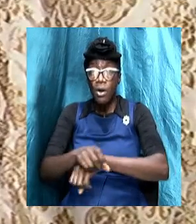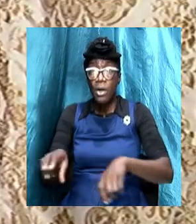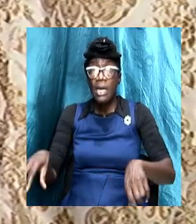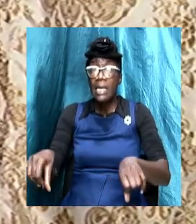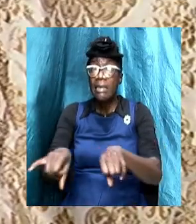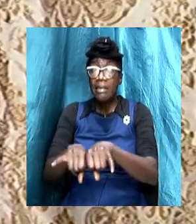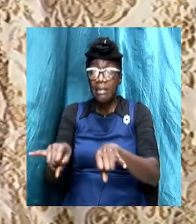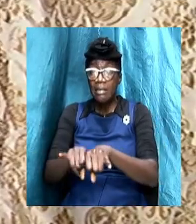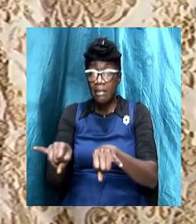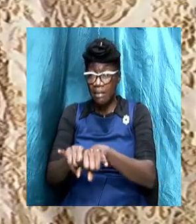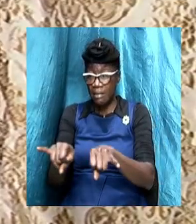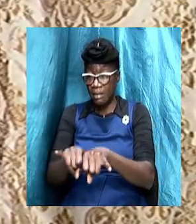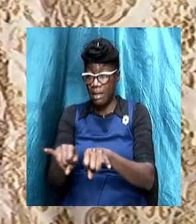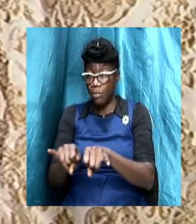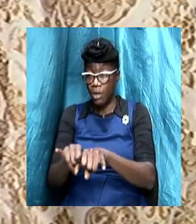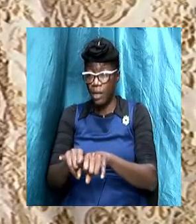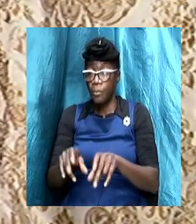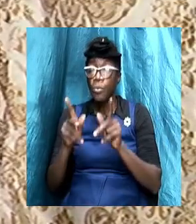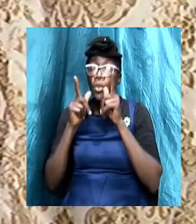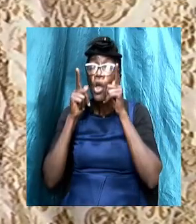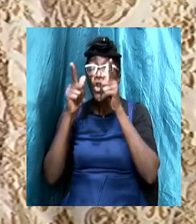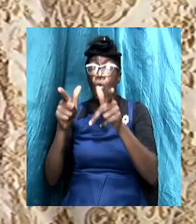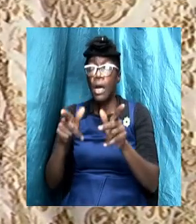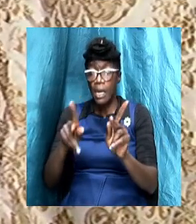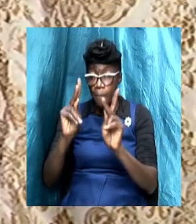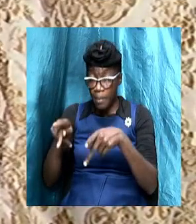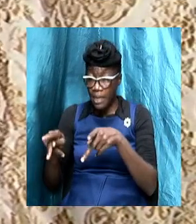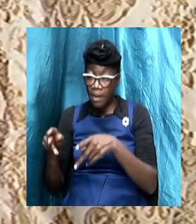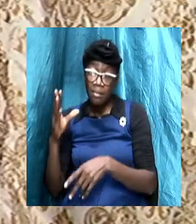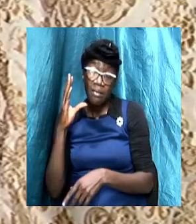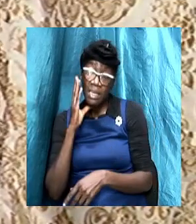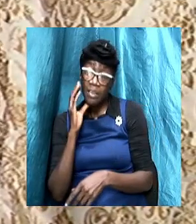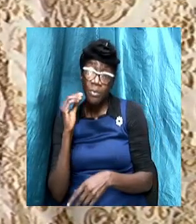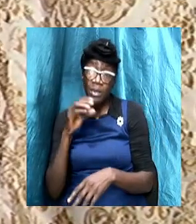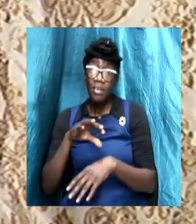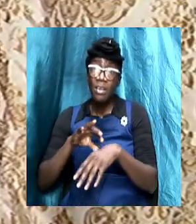at the Pentecostal experience in the early church.